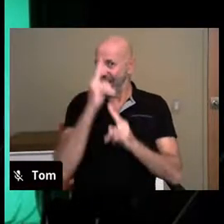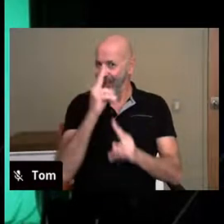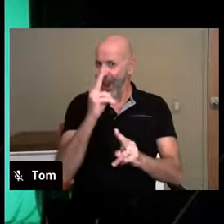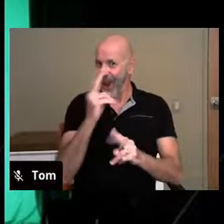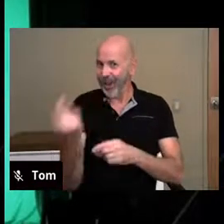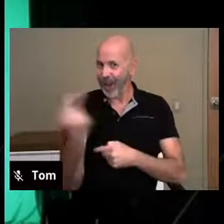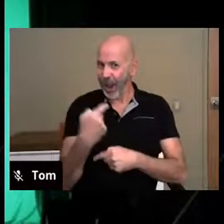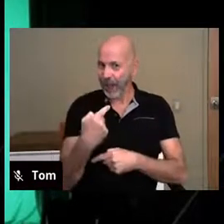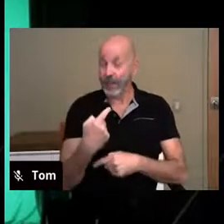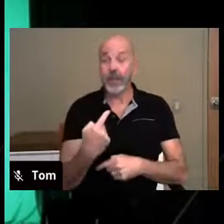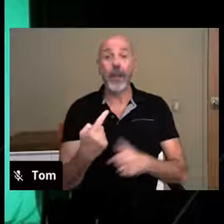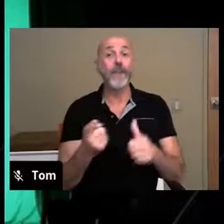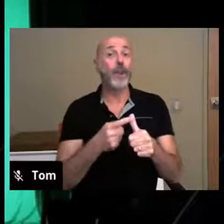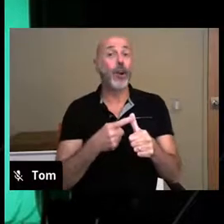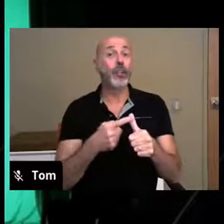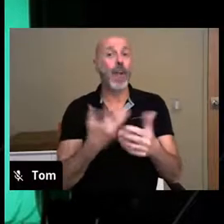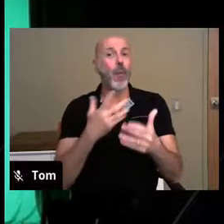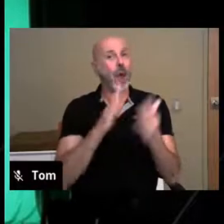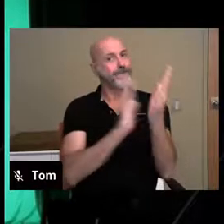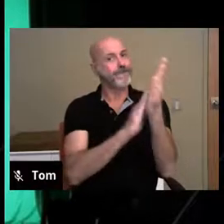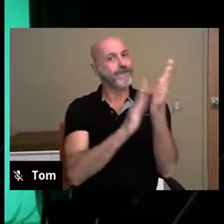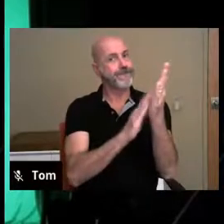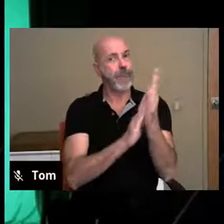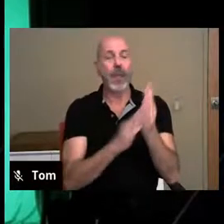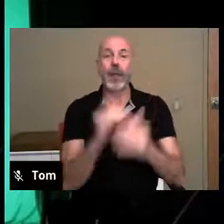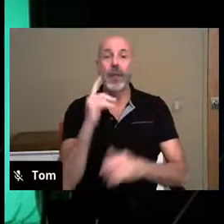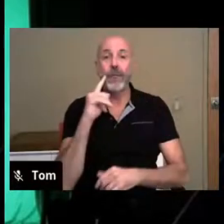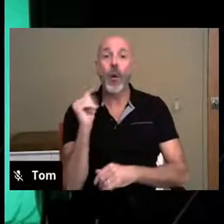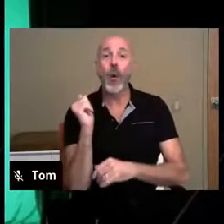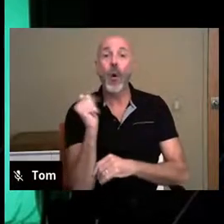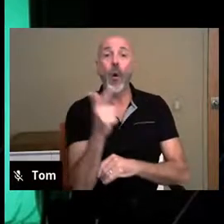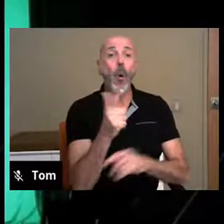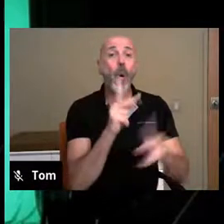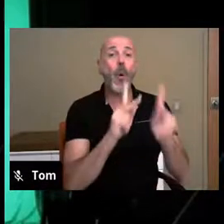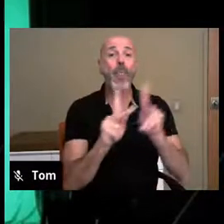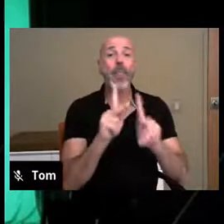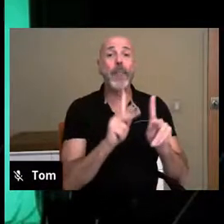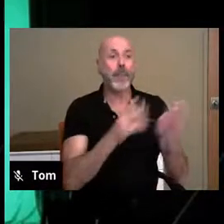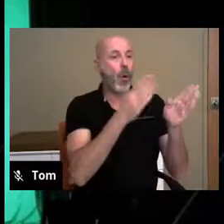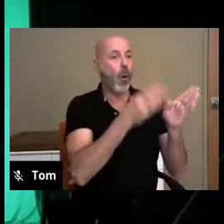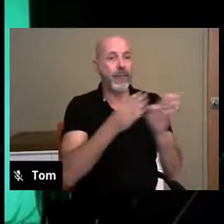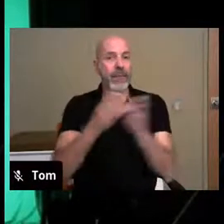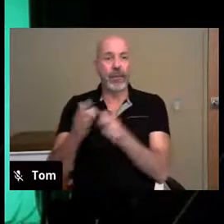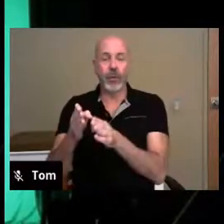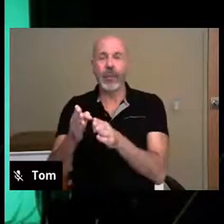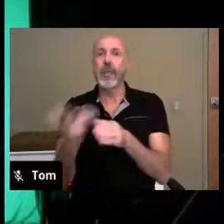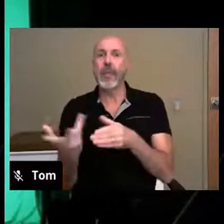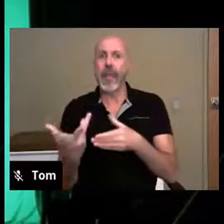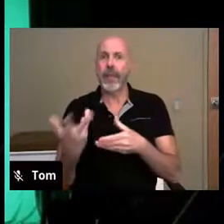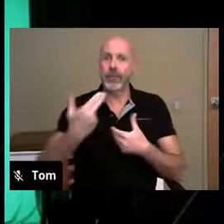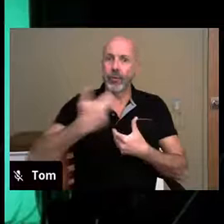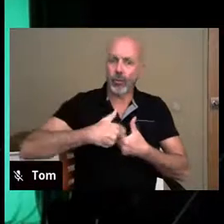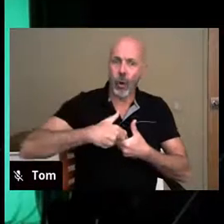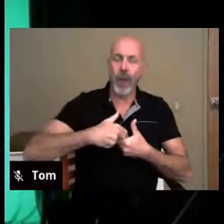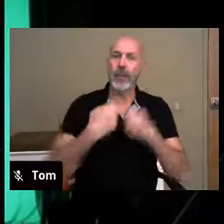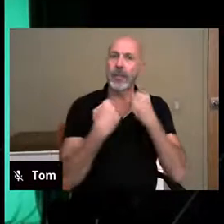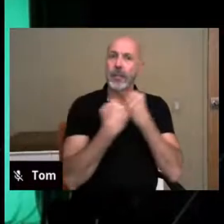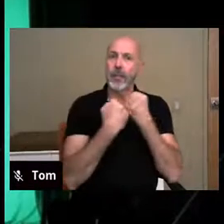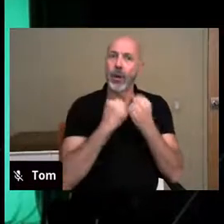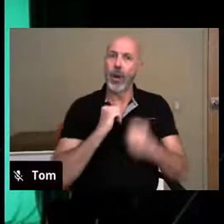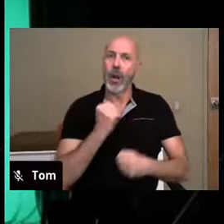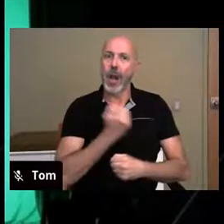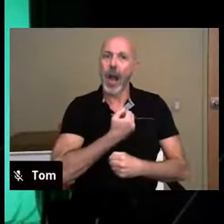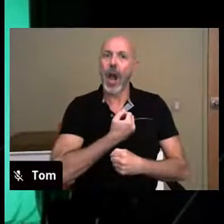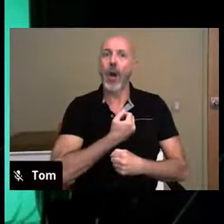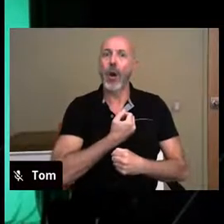just want to give a shout out to those individuals that have come on board and supported my show as